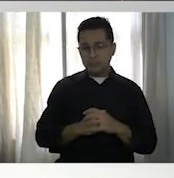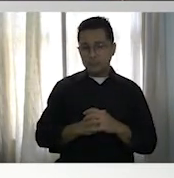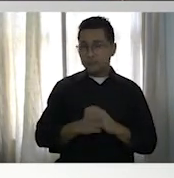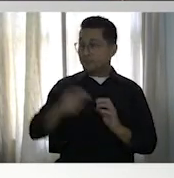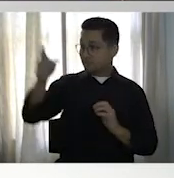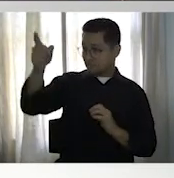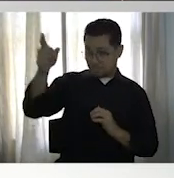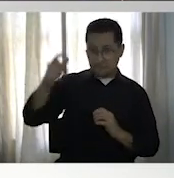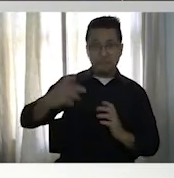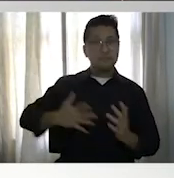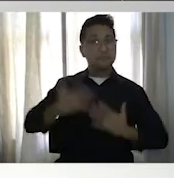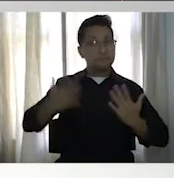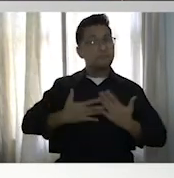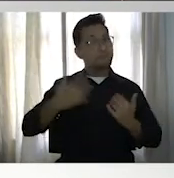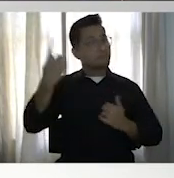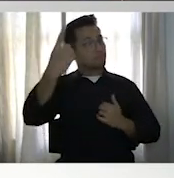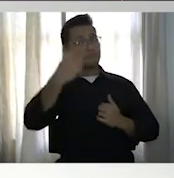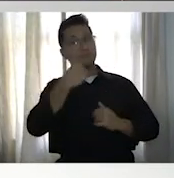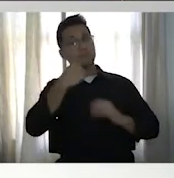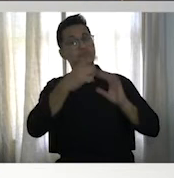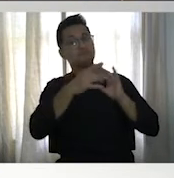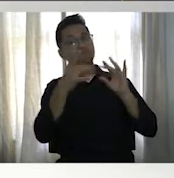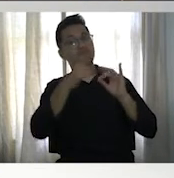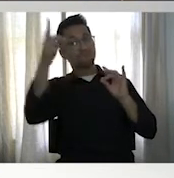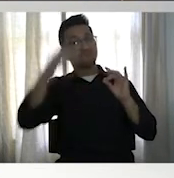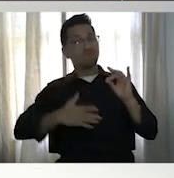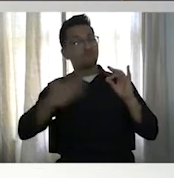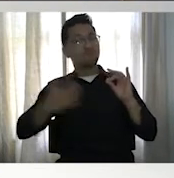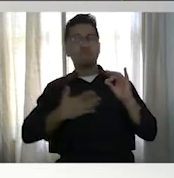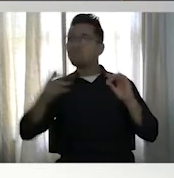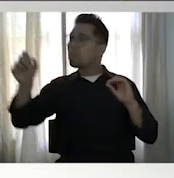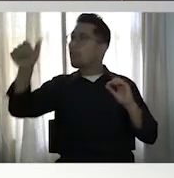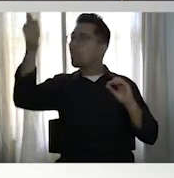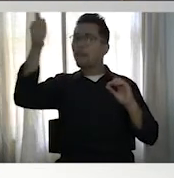She's happy. Somebody said she's happy. Yeah, what else?